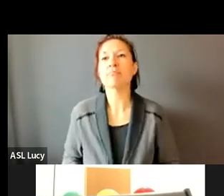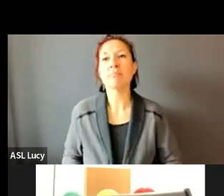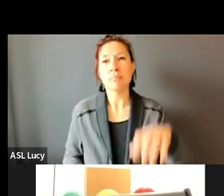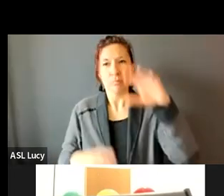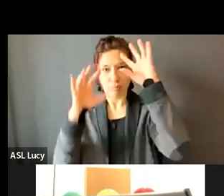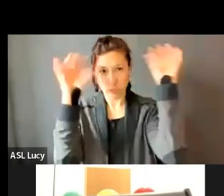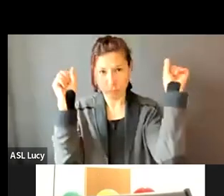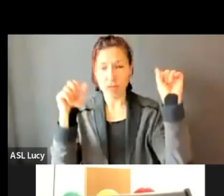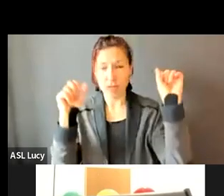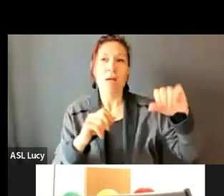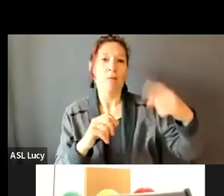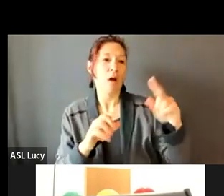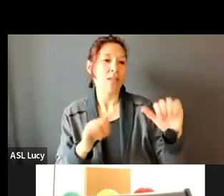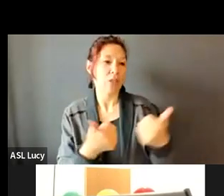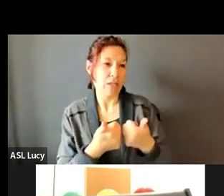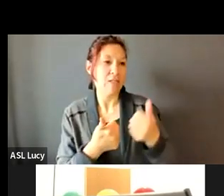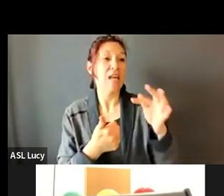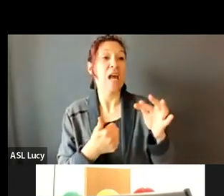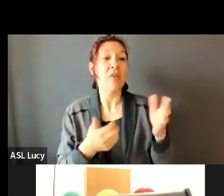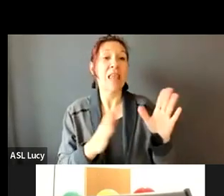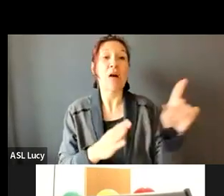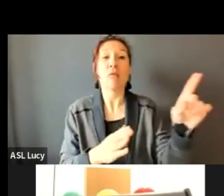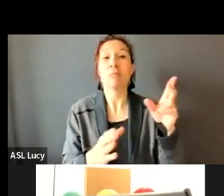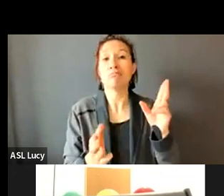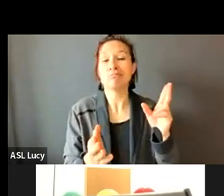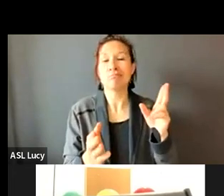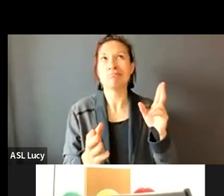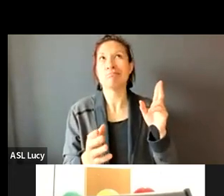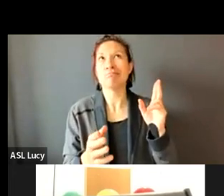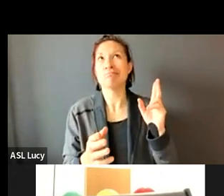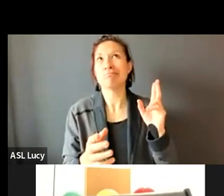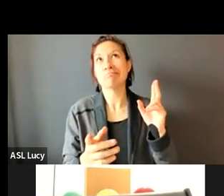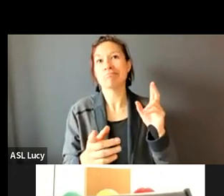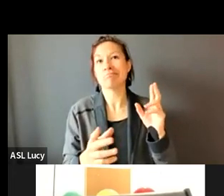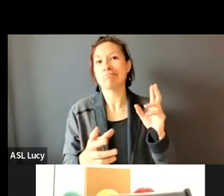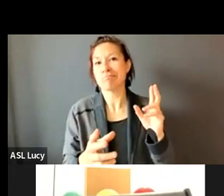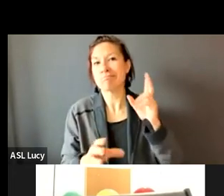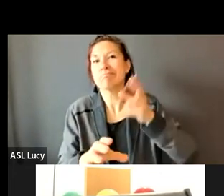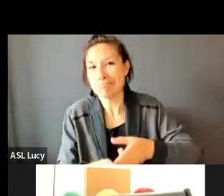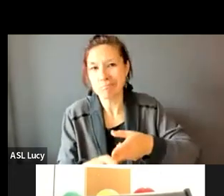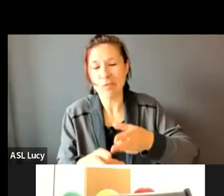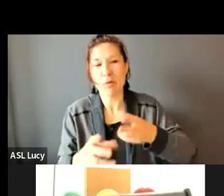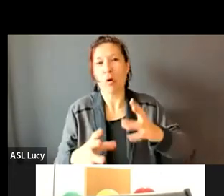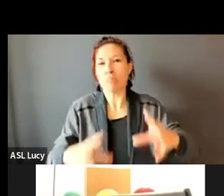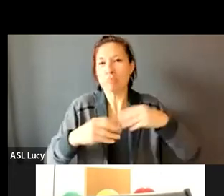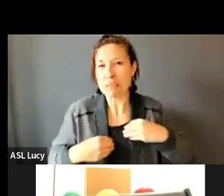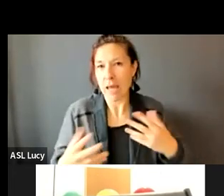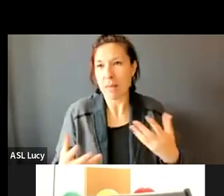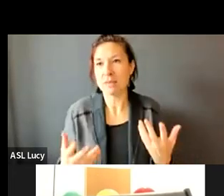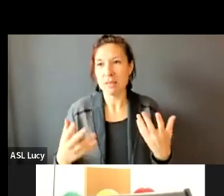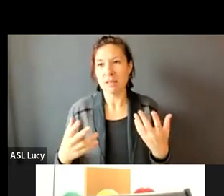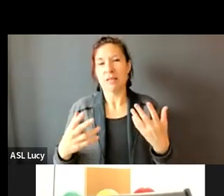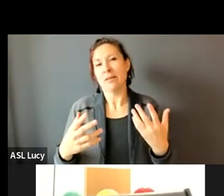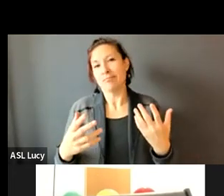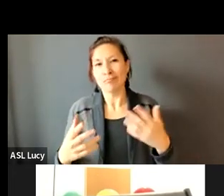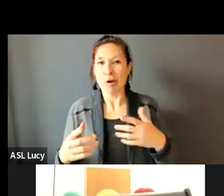is that if we do an opt an opt-in um that the the labor of the opt-in and the reality that many parents won't